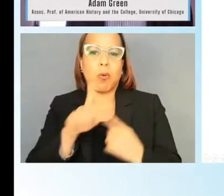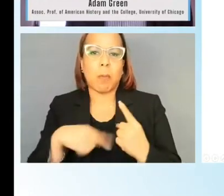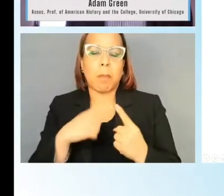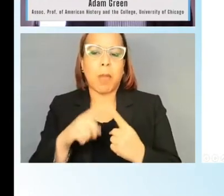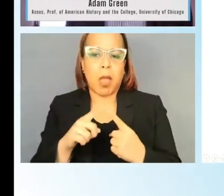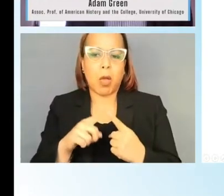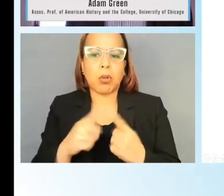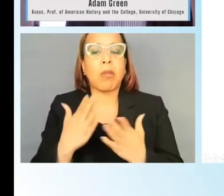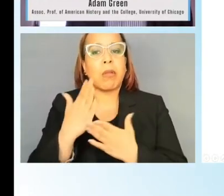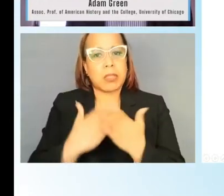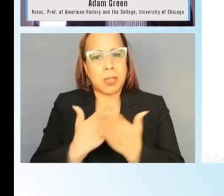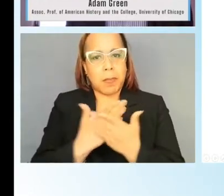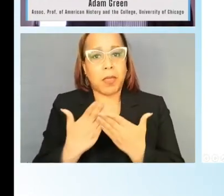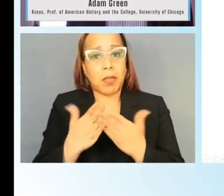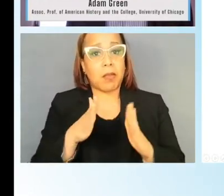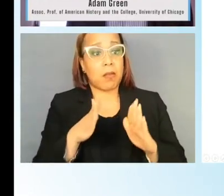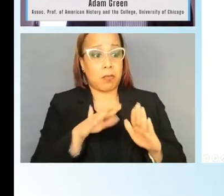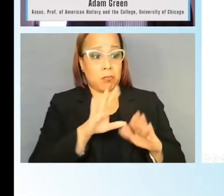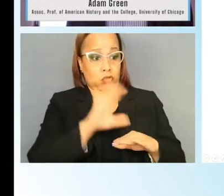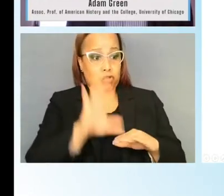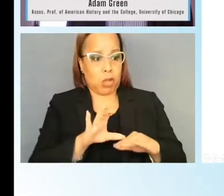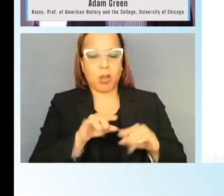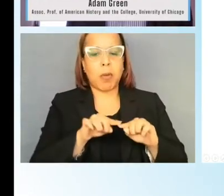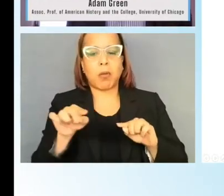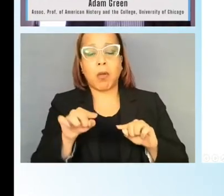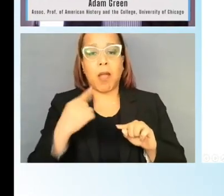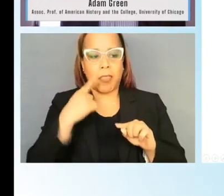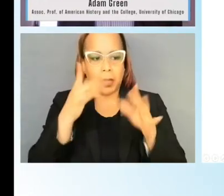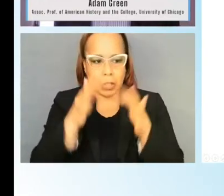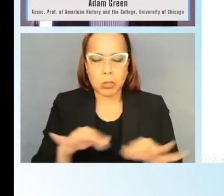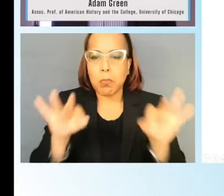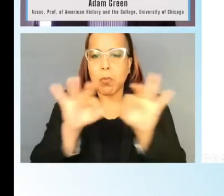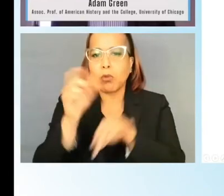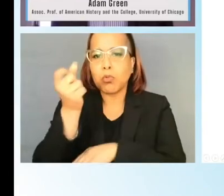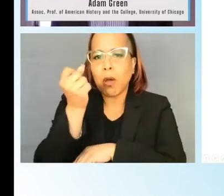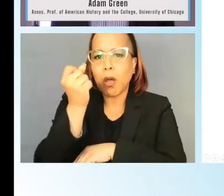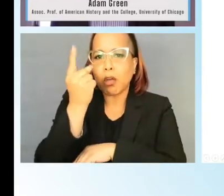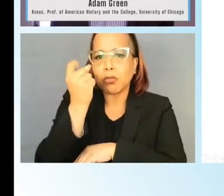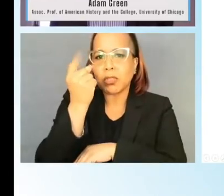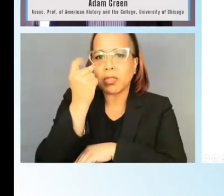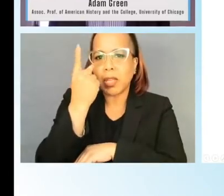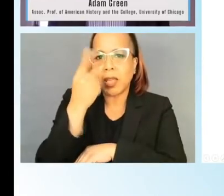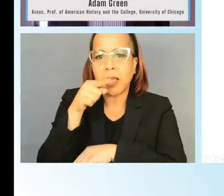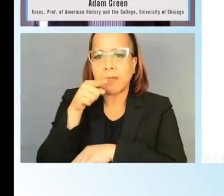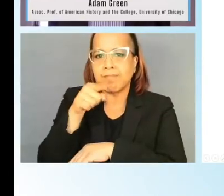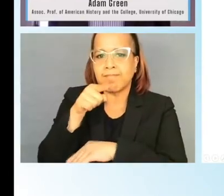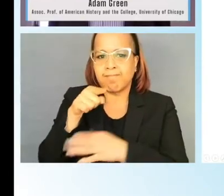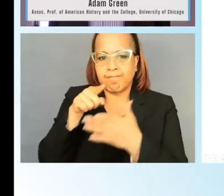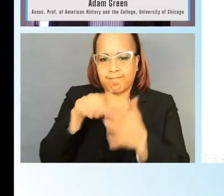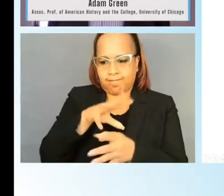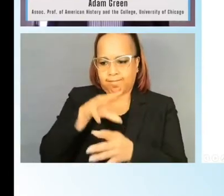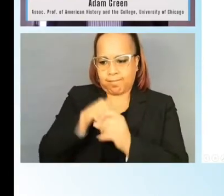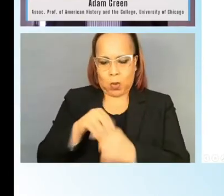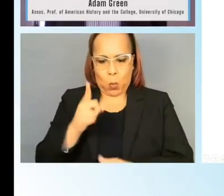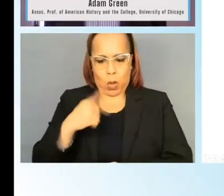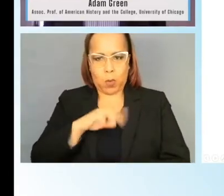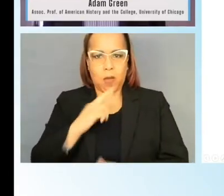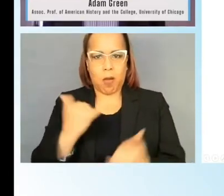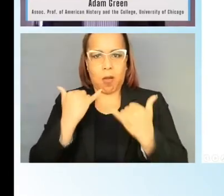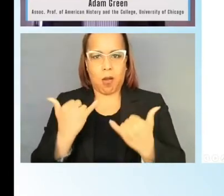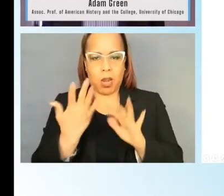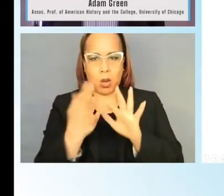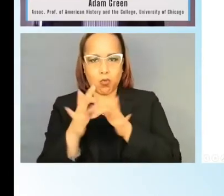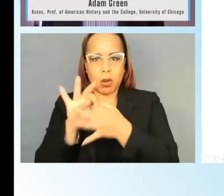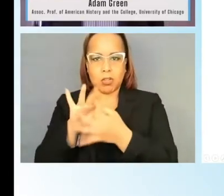some things beyond Chicago, because I think it's important to understand the stakes of where we are in relation to how